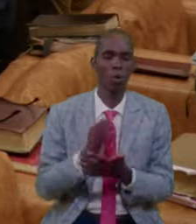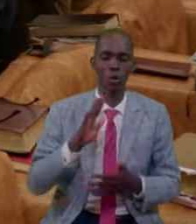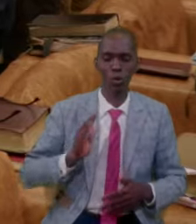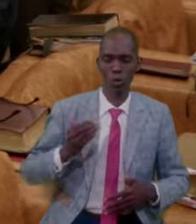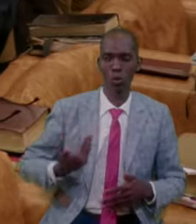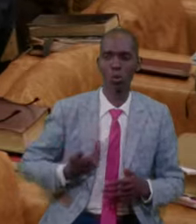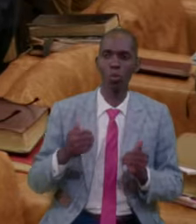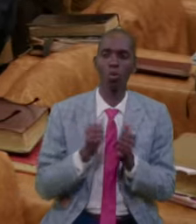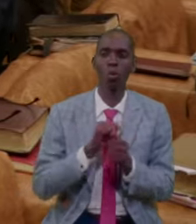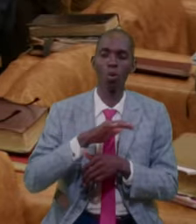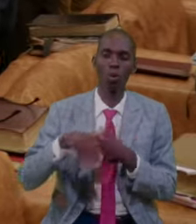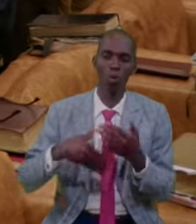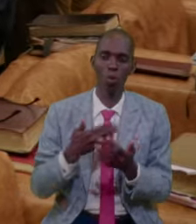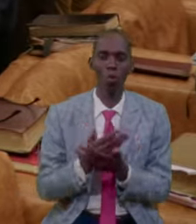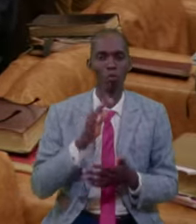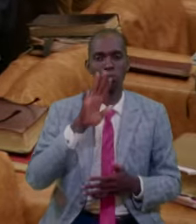mind.